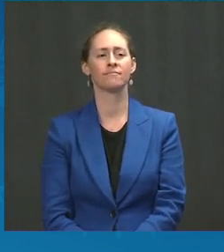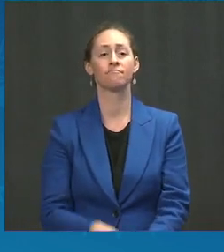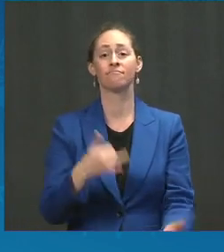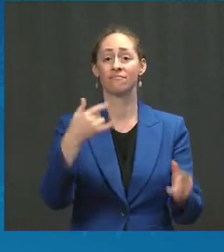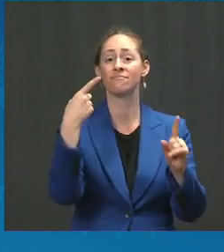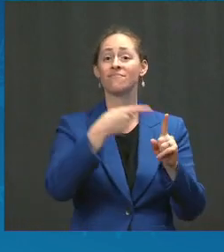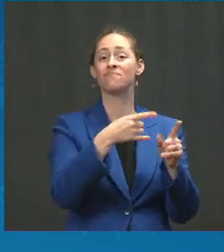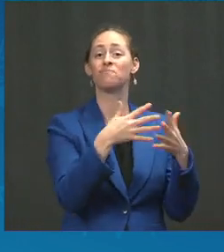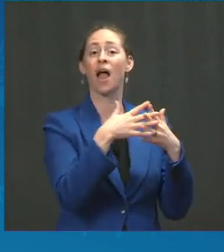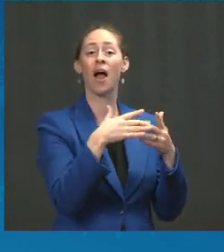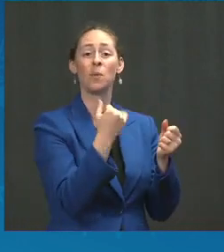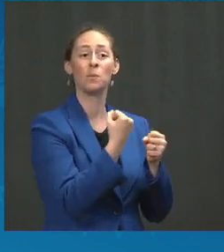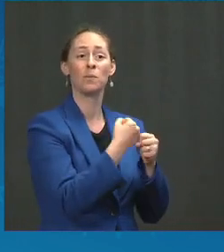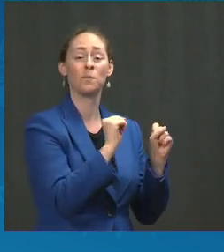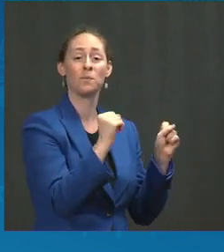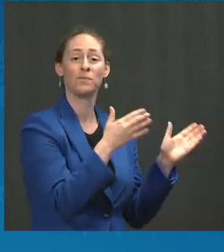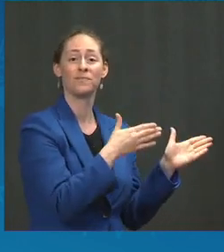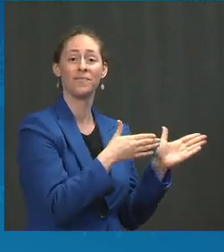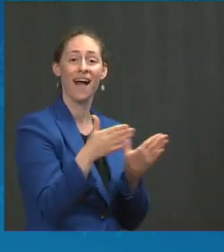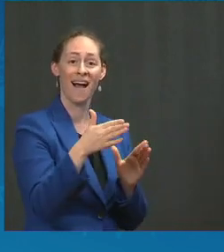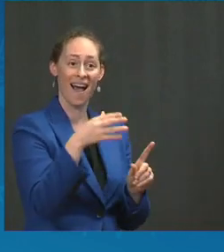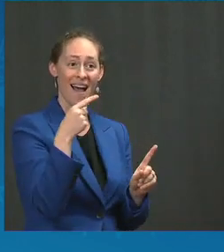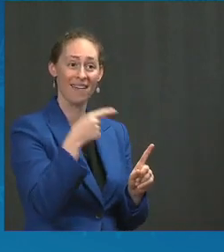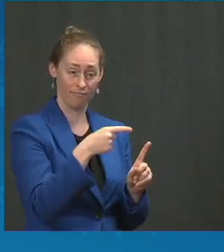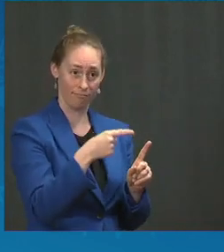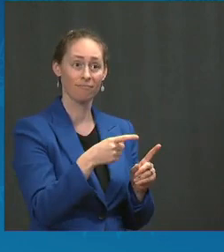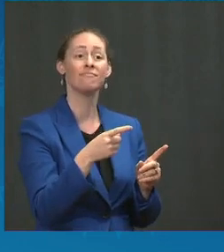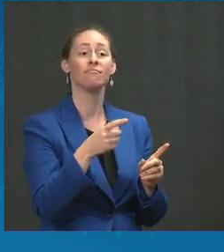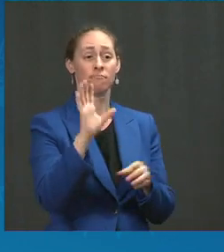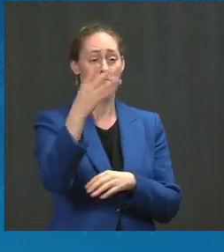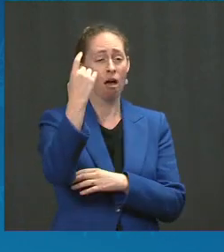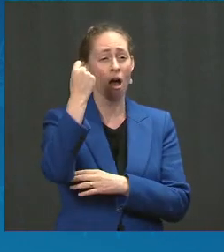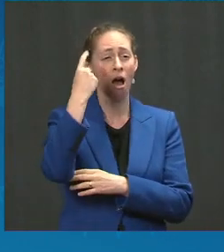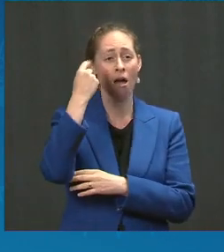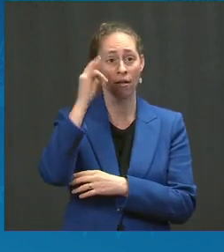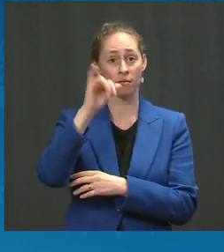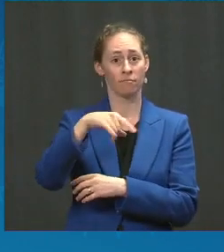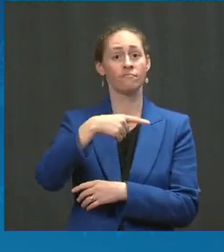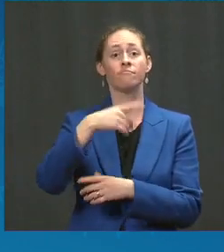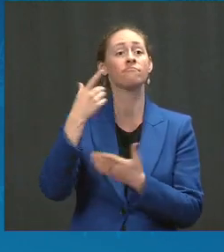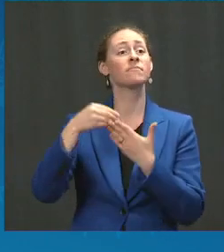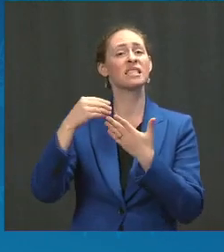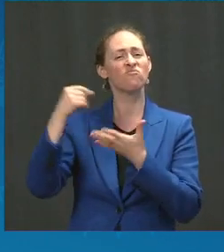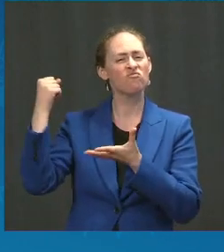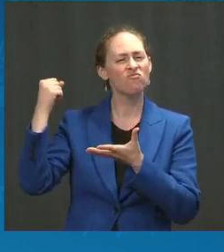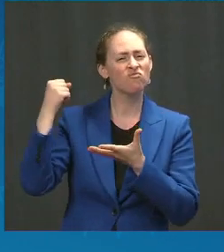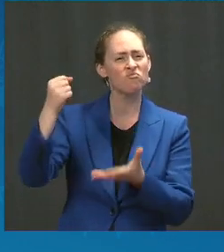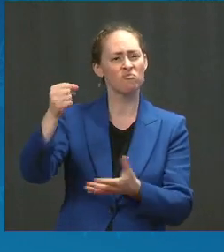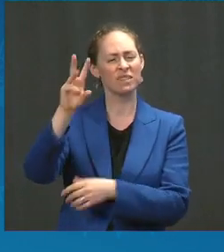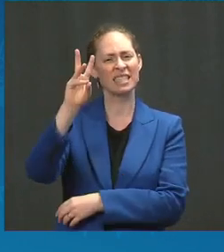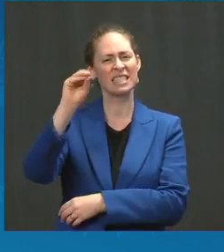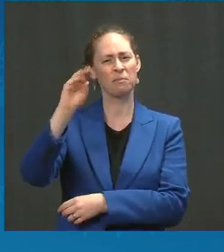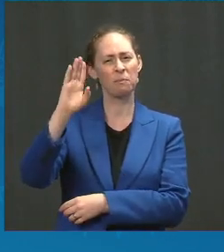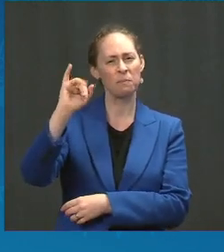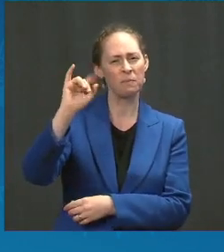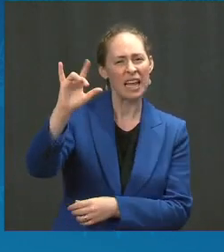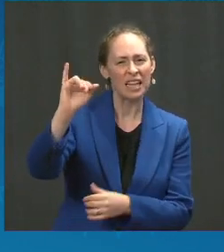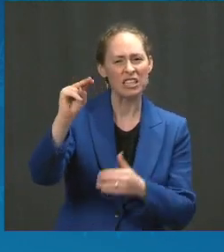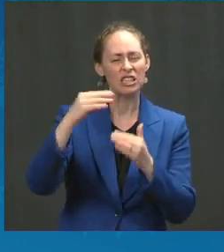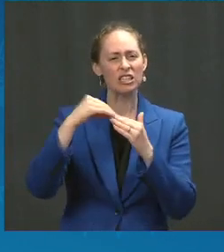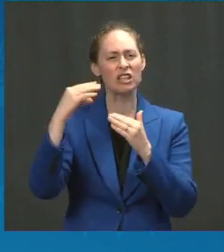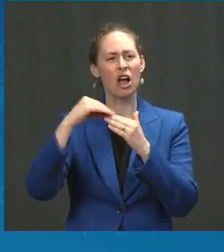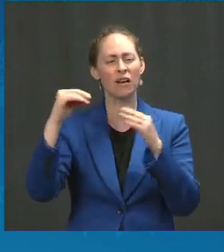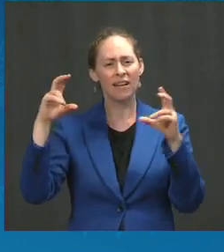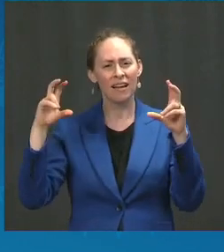of relief to the tune of $60 billion. And as a result, so many small businesses have been able to